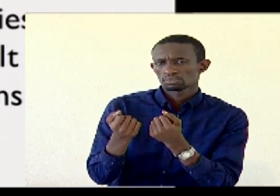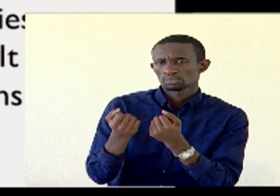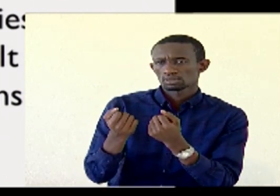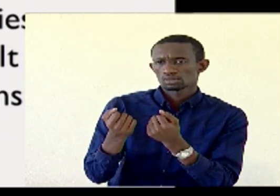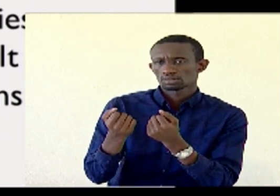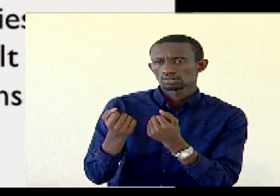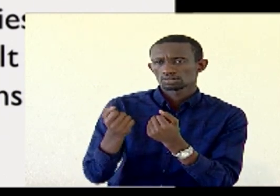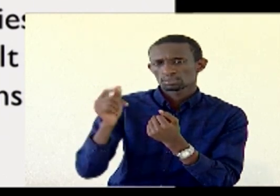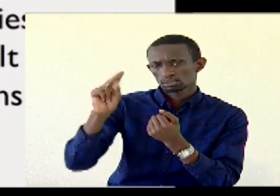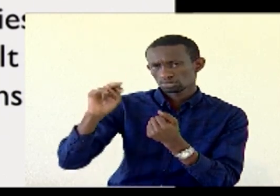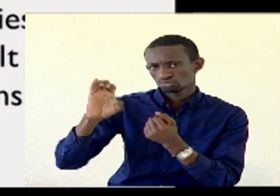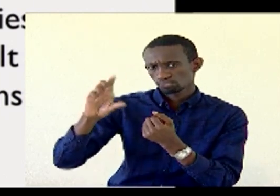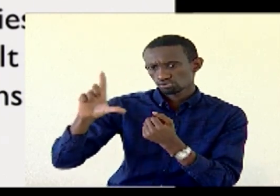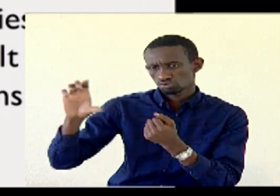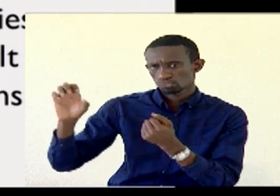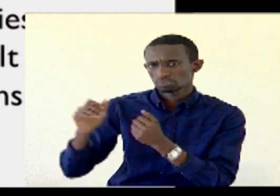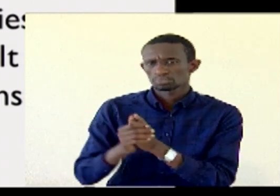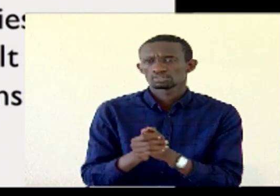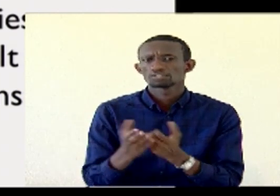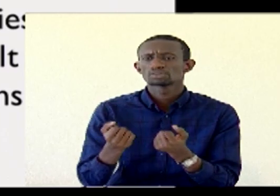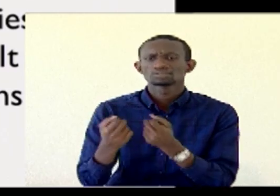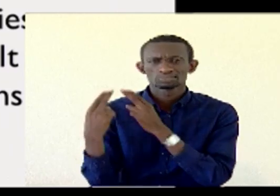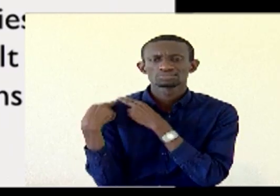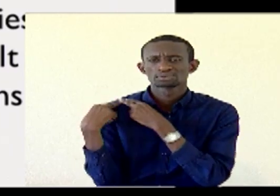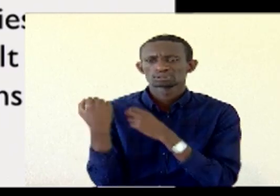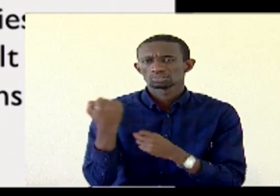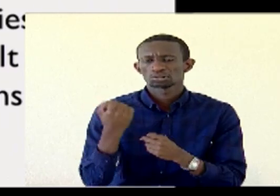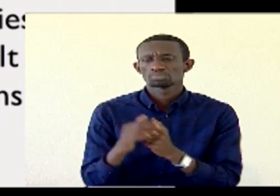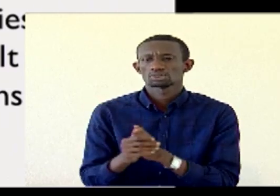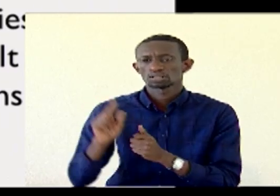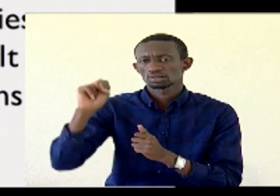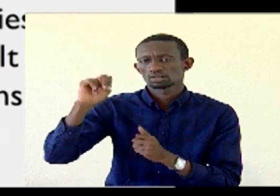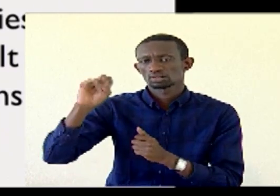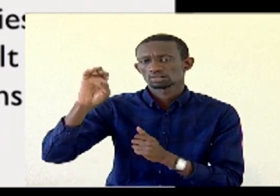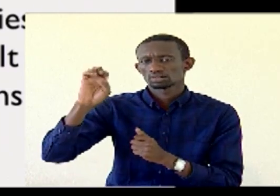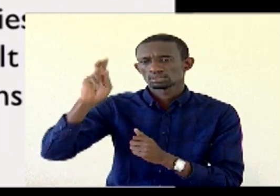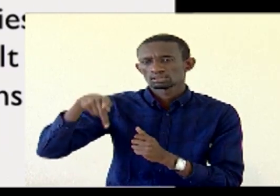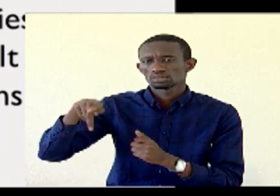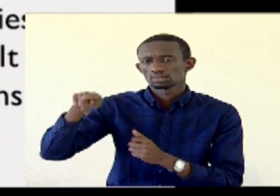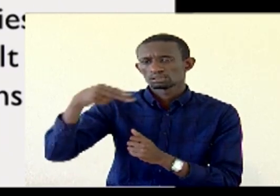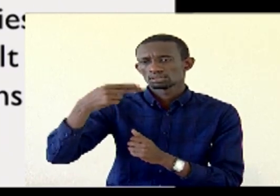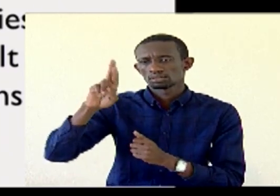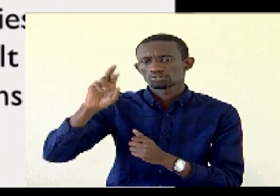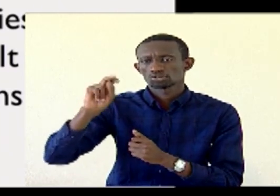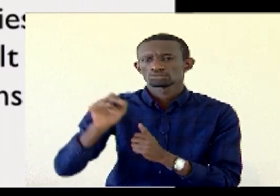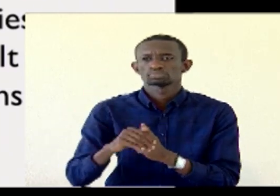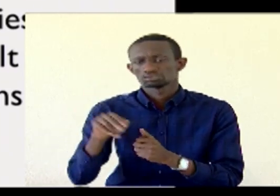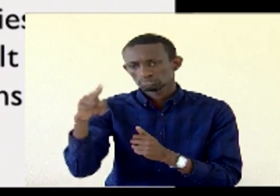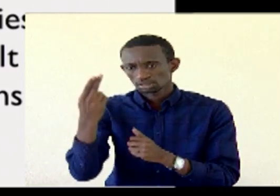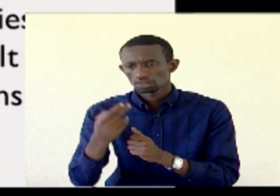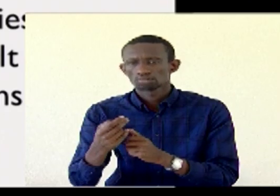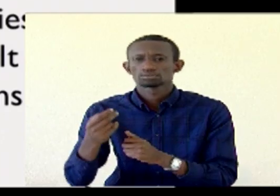best functional unit of the kidney is the nephron. We talk about the medulla, which is number